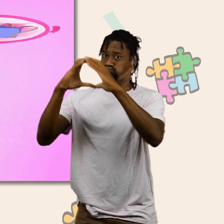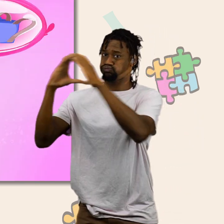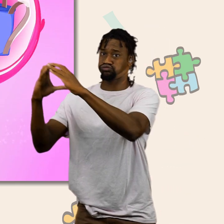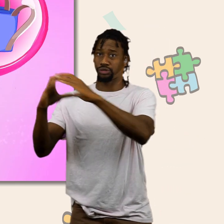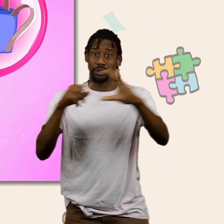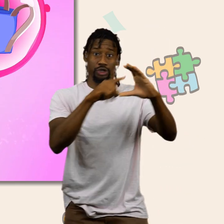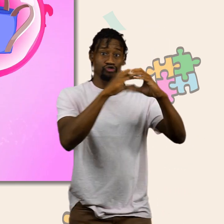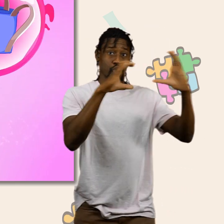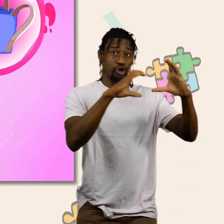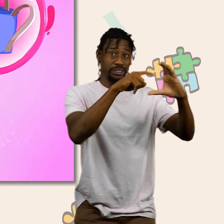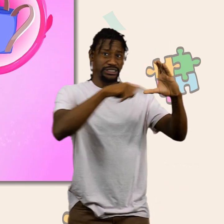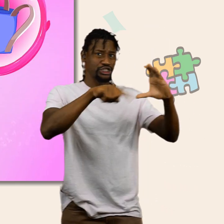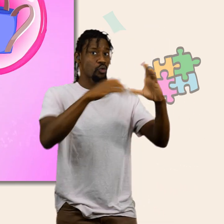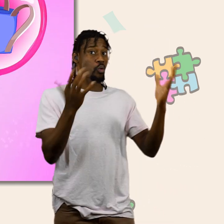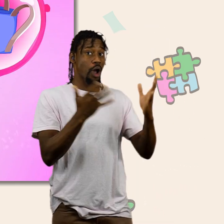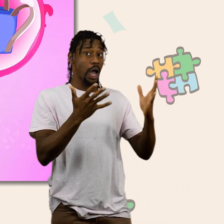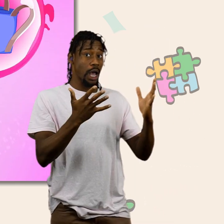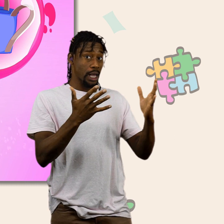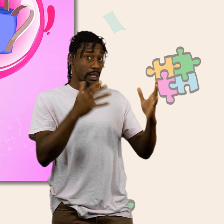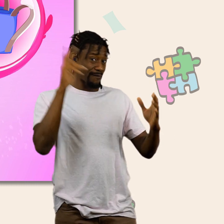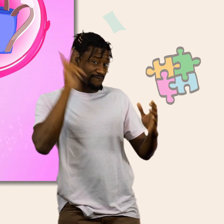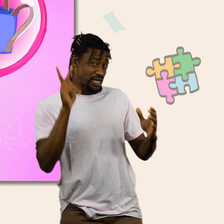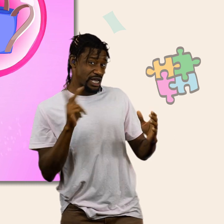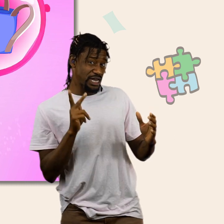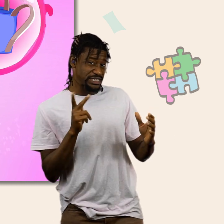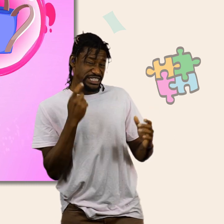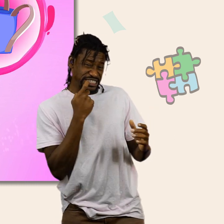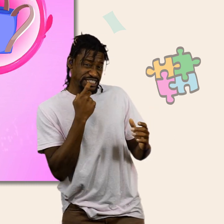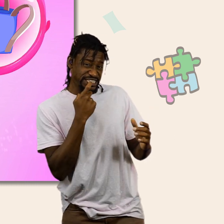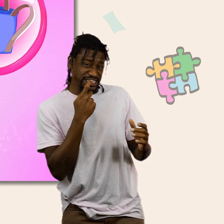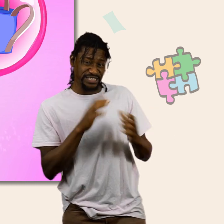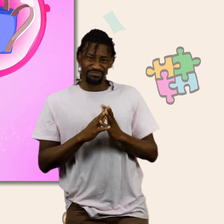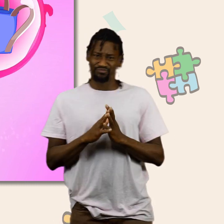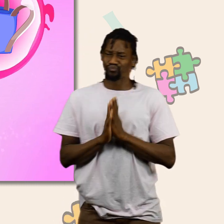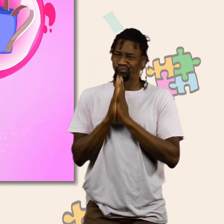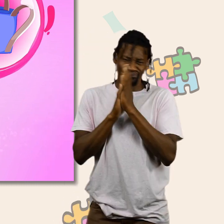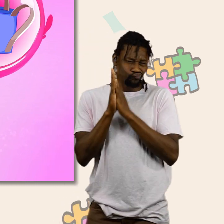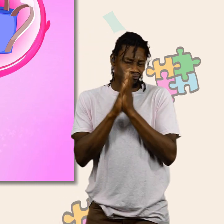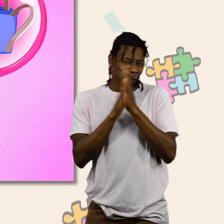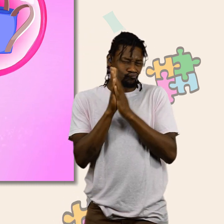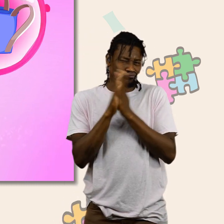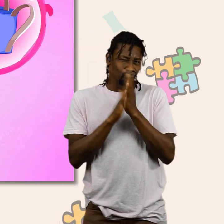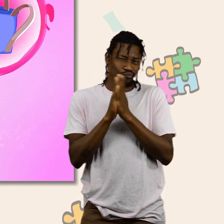Children, what should Groovy transform into to see Phoebe's teeth closer?